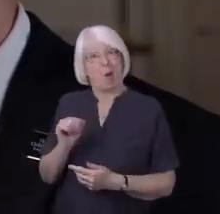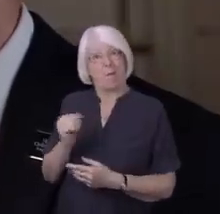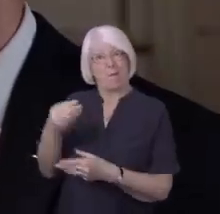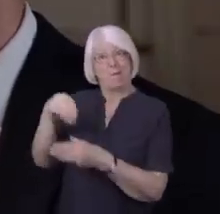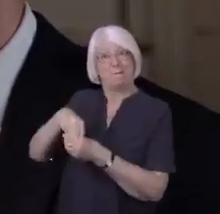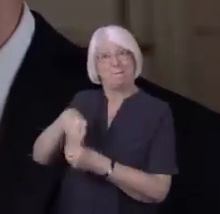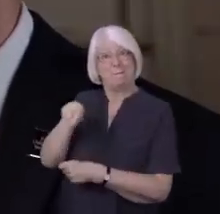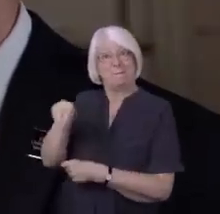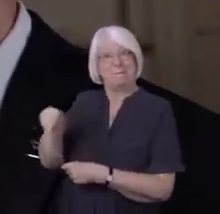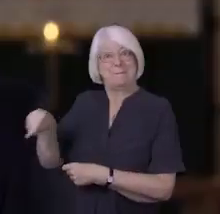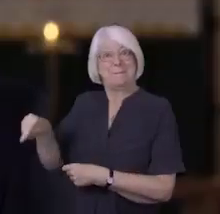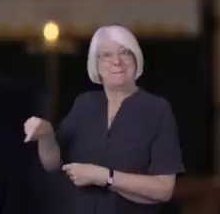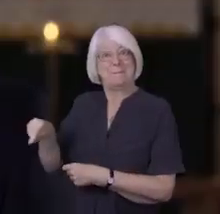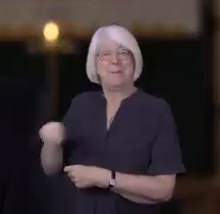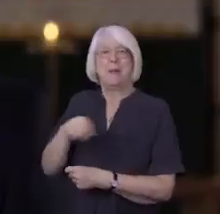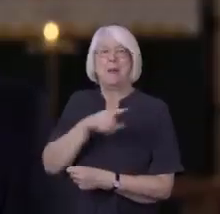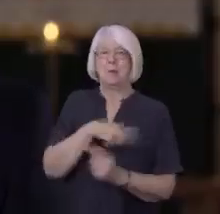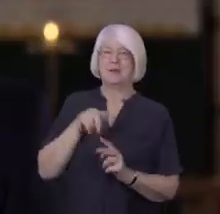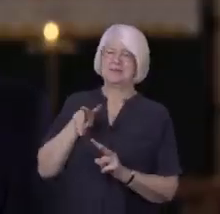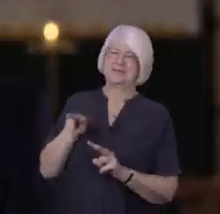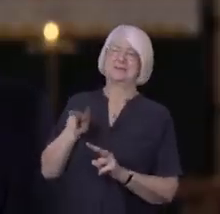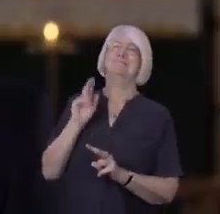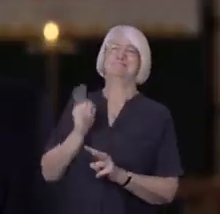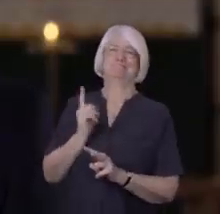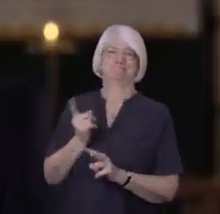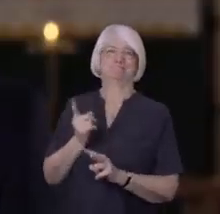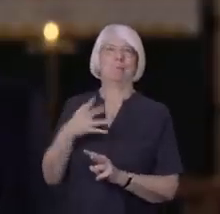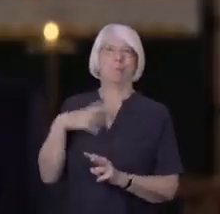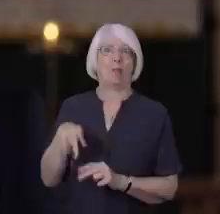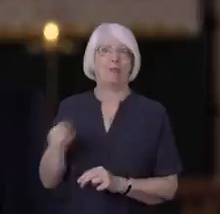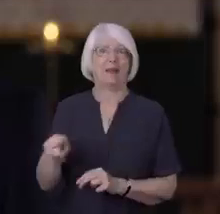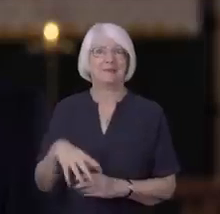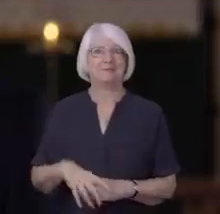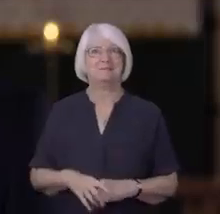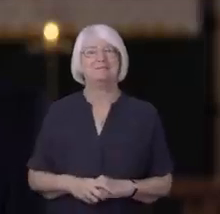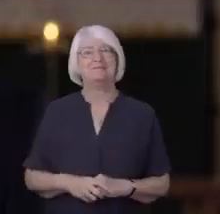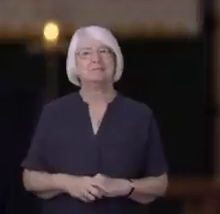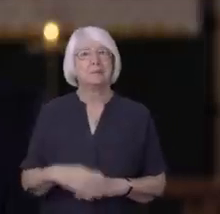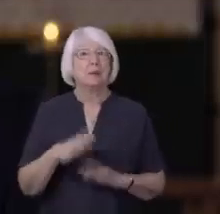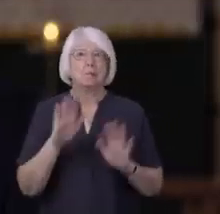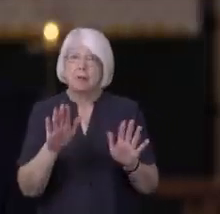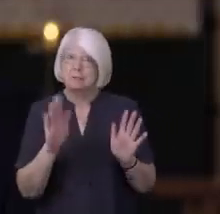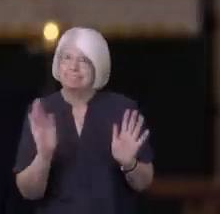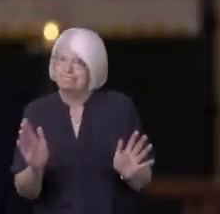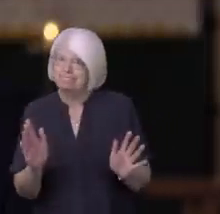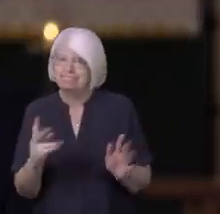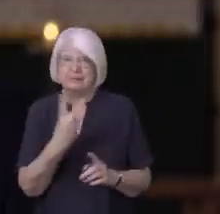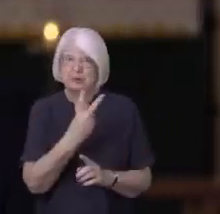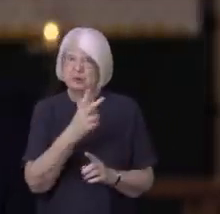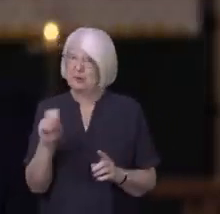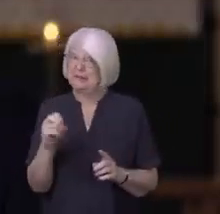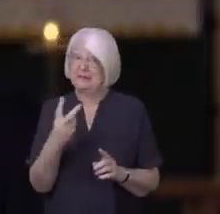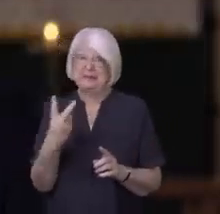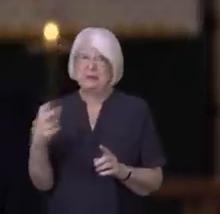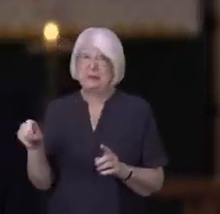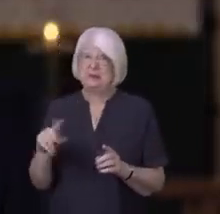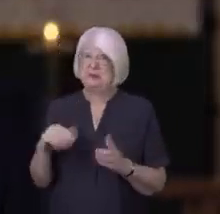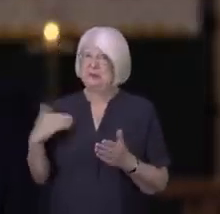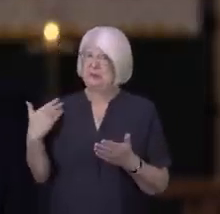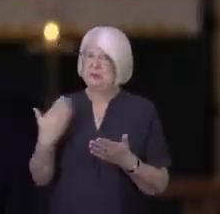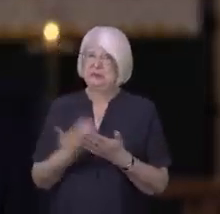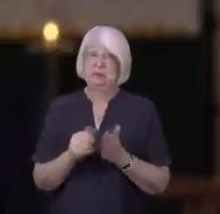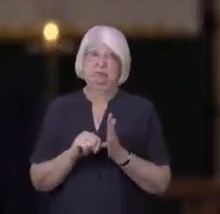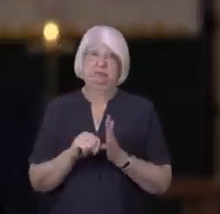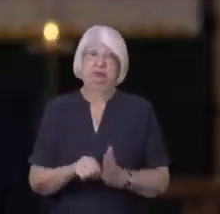see that hope, and we fight for it. But let me level with you. 2020 has been really tough for the Children's Society